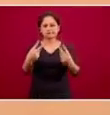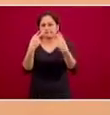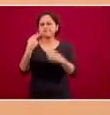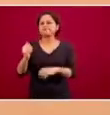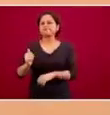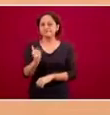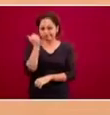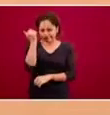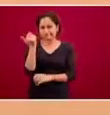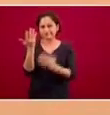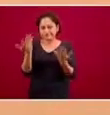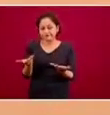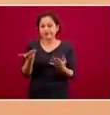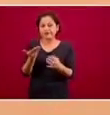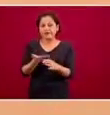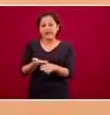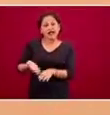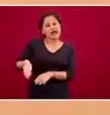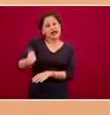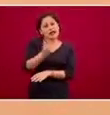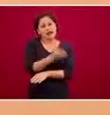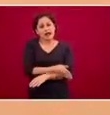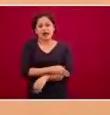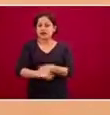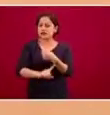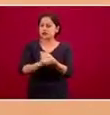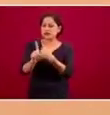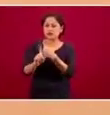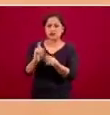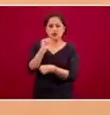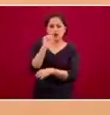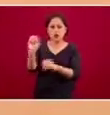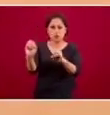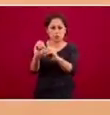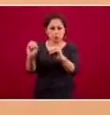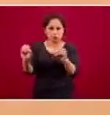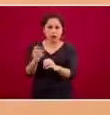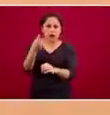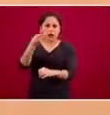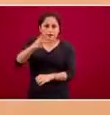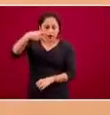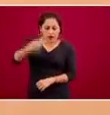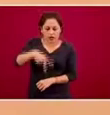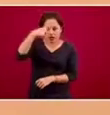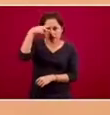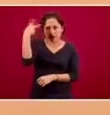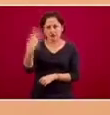to interact directly with the population is very valuable to us.